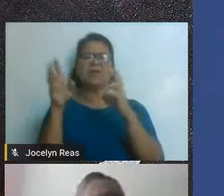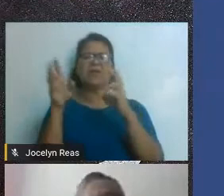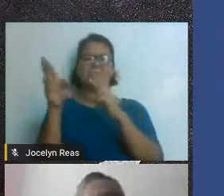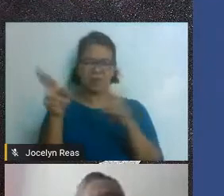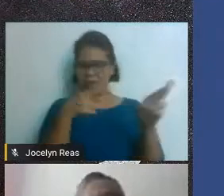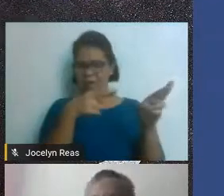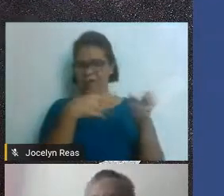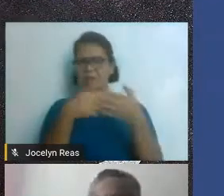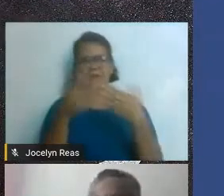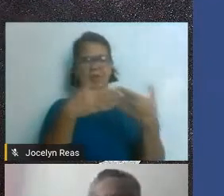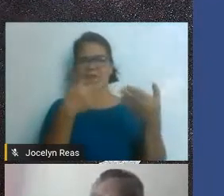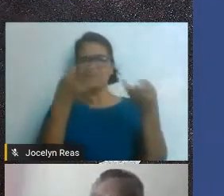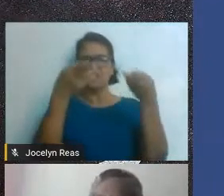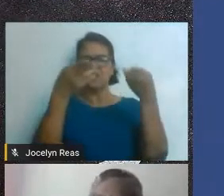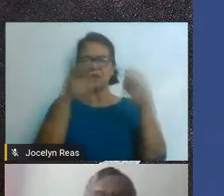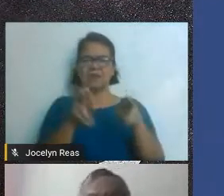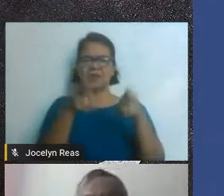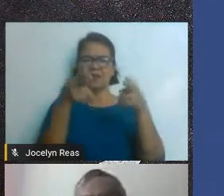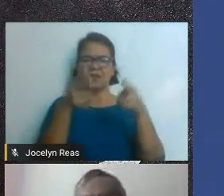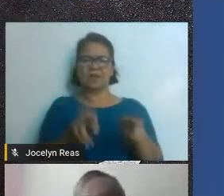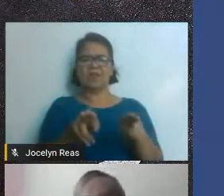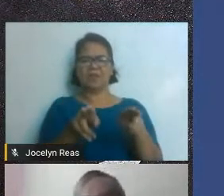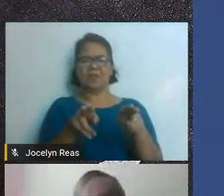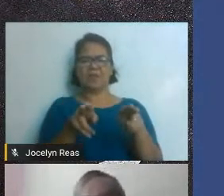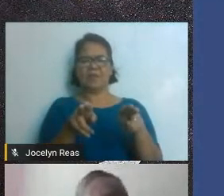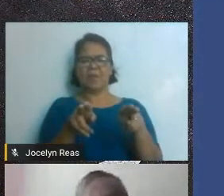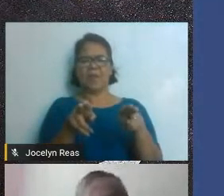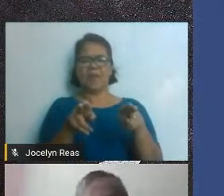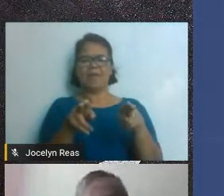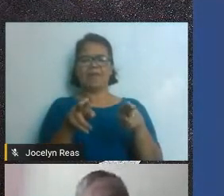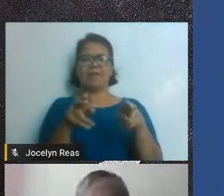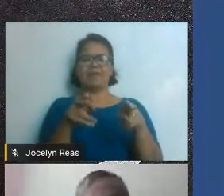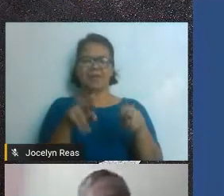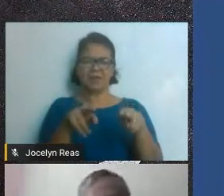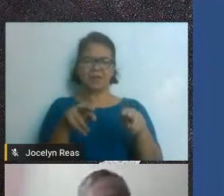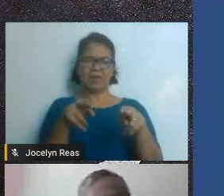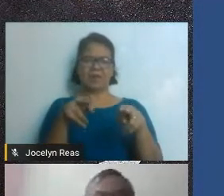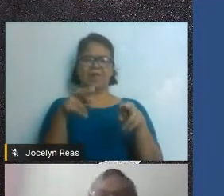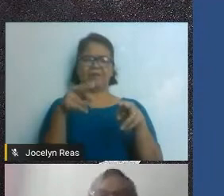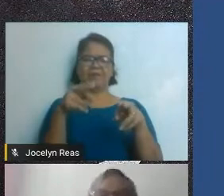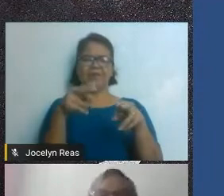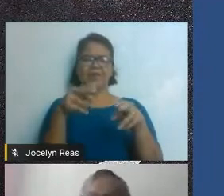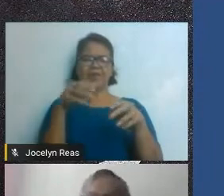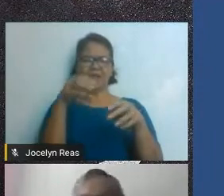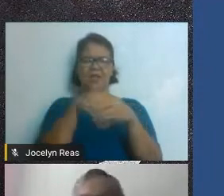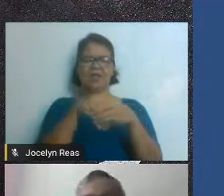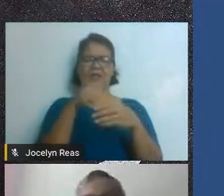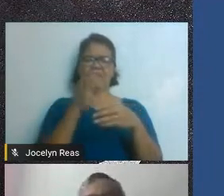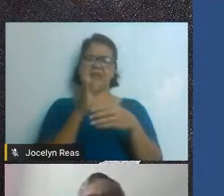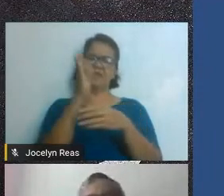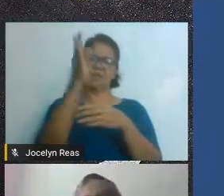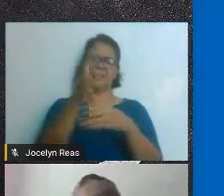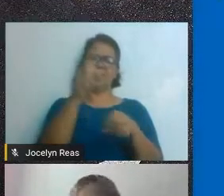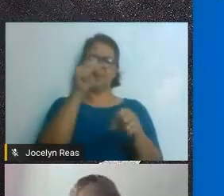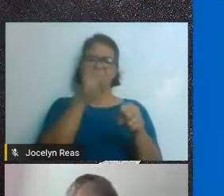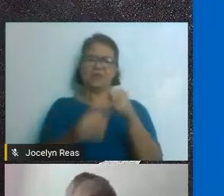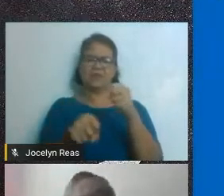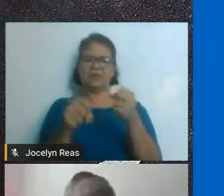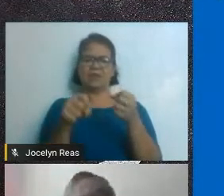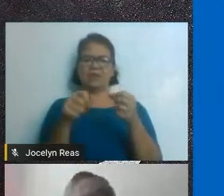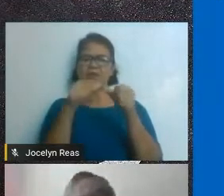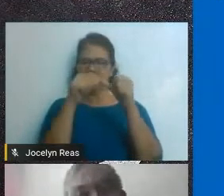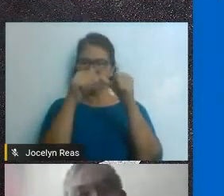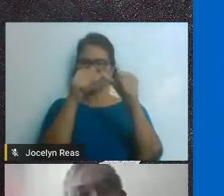possible scenarios that may be created or happen in the future. So let me now proceed with our